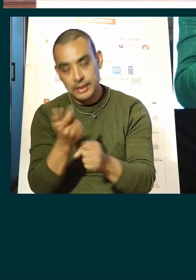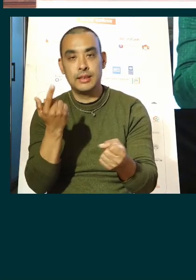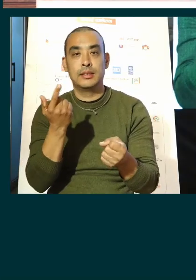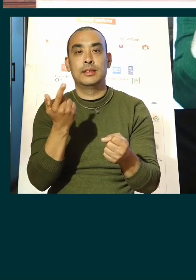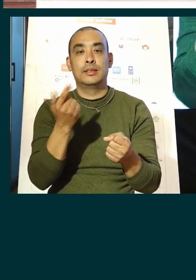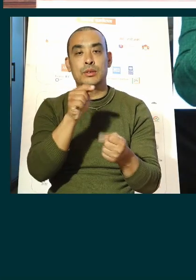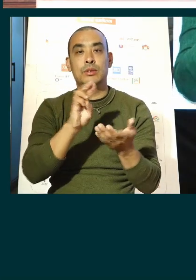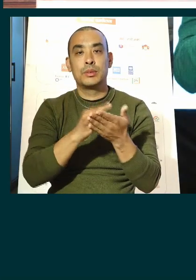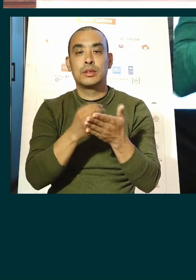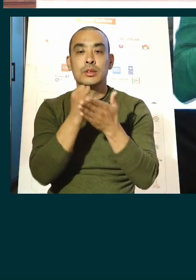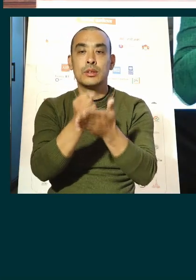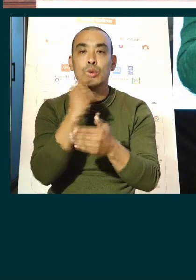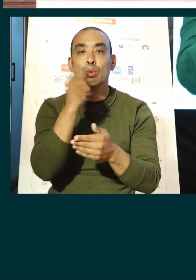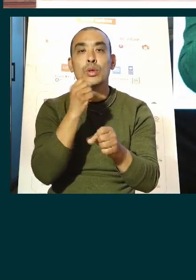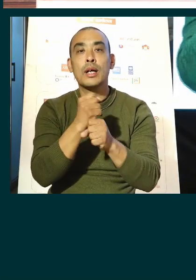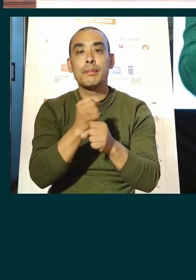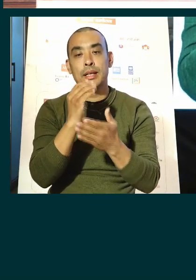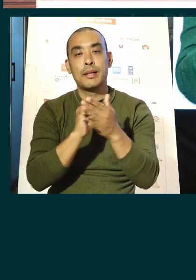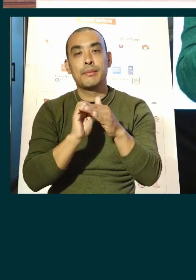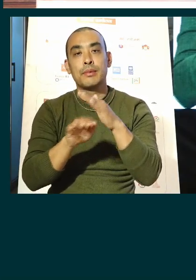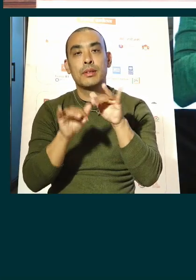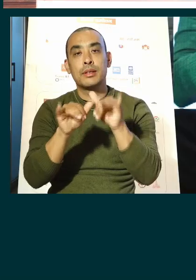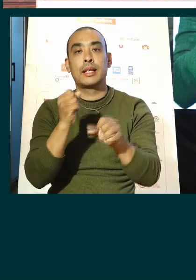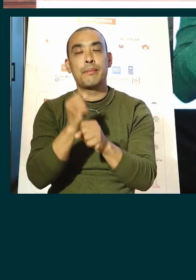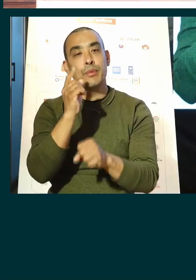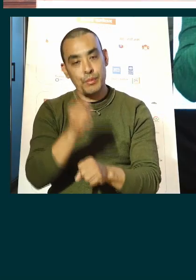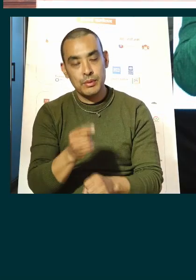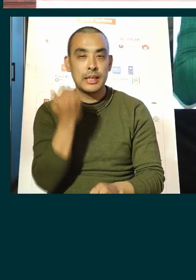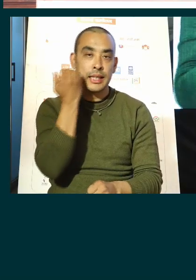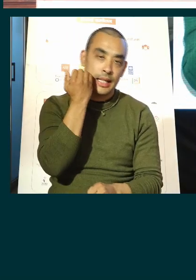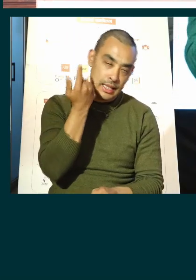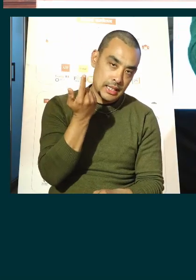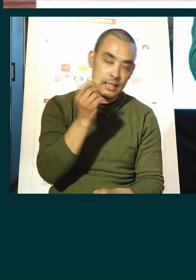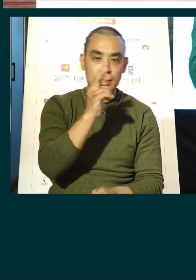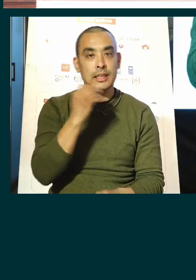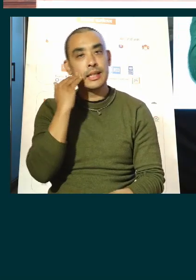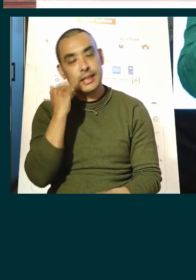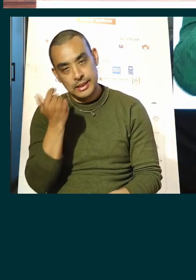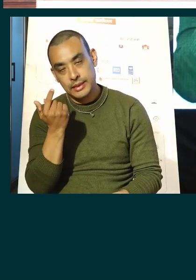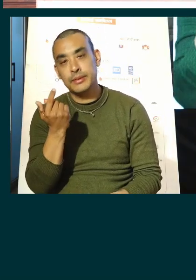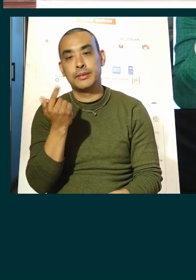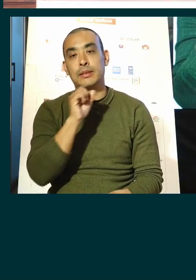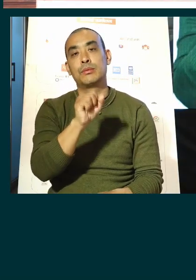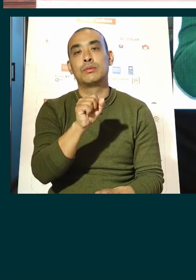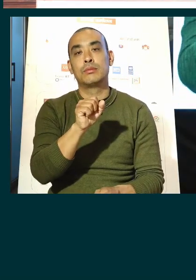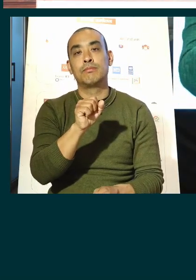created a supportive ecosystem for the program, wherein the boys and the girls found